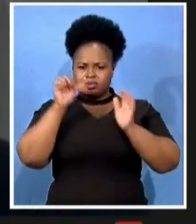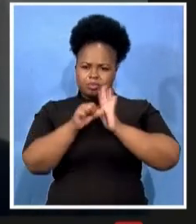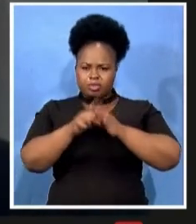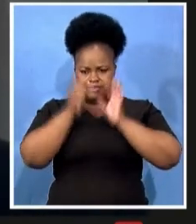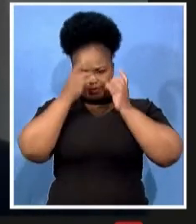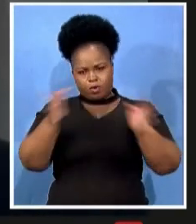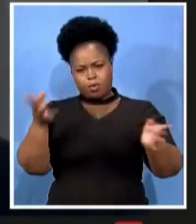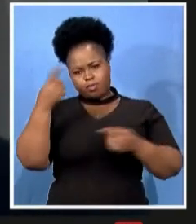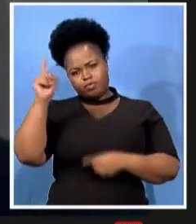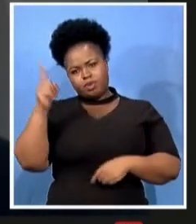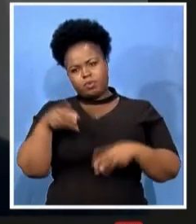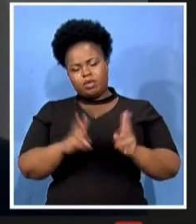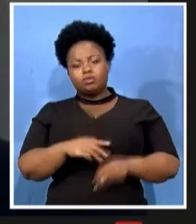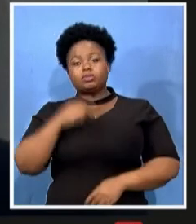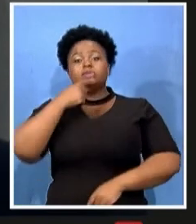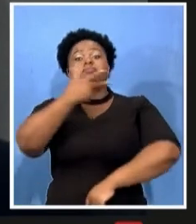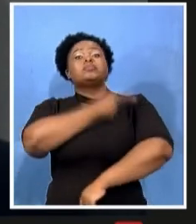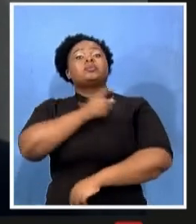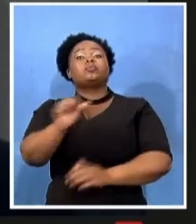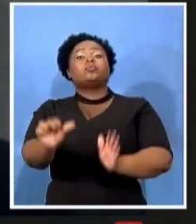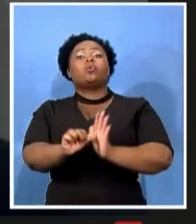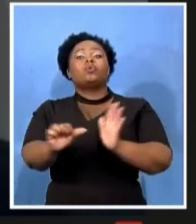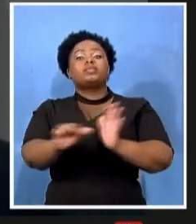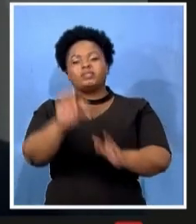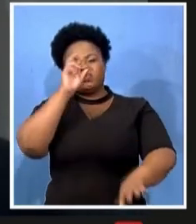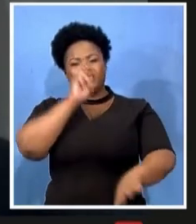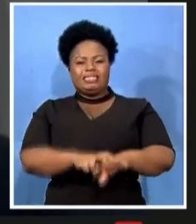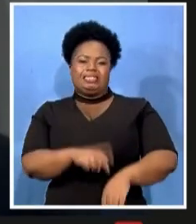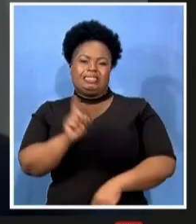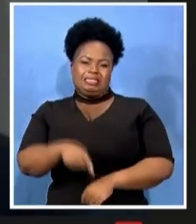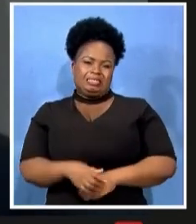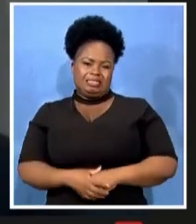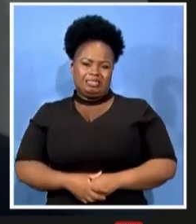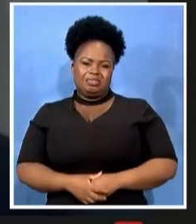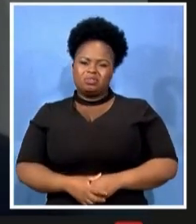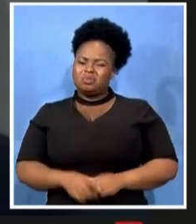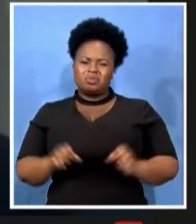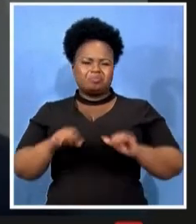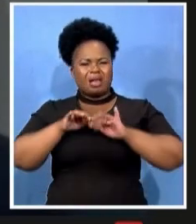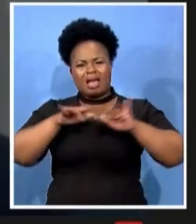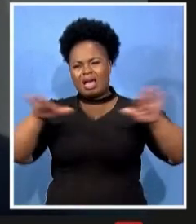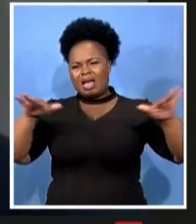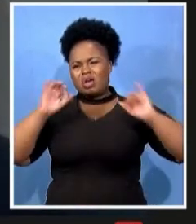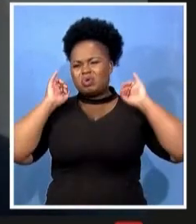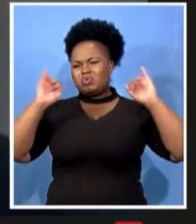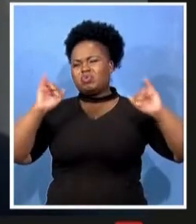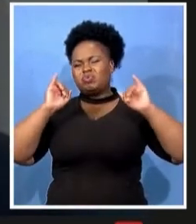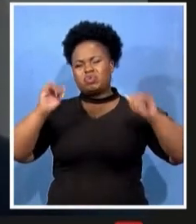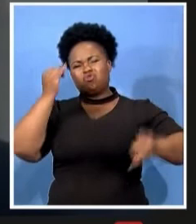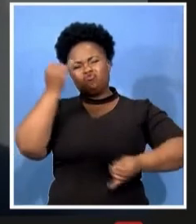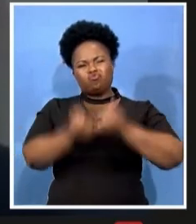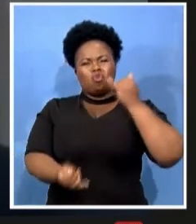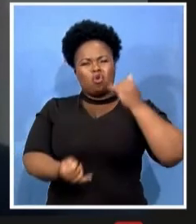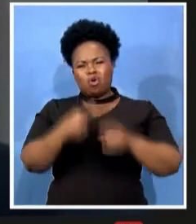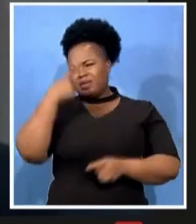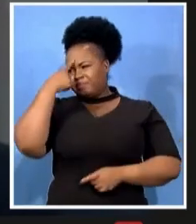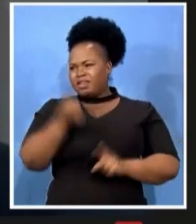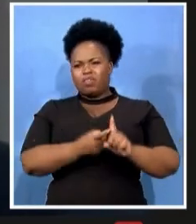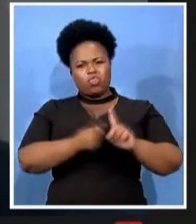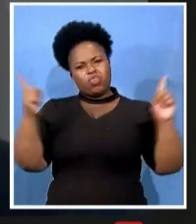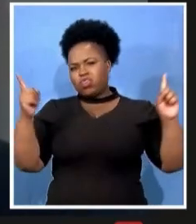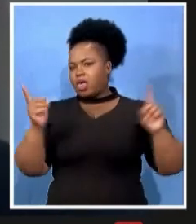is needed, and that they shouldn't be spreading some of the myths and the wrong statements which are put out there. And I'm giving the example